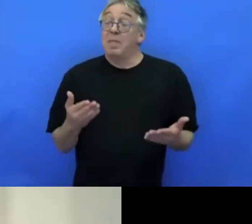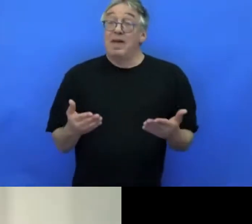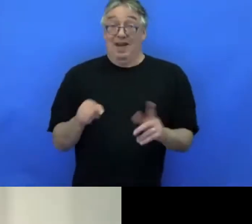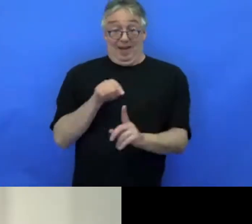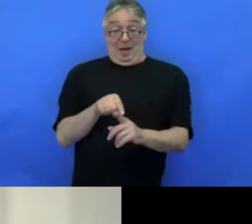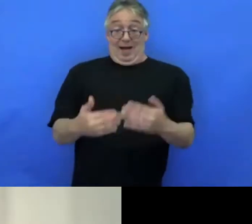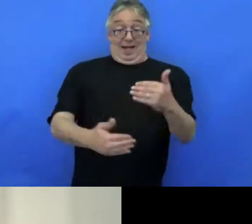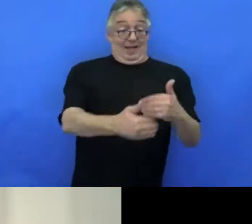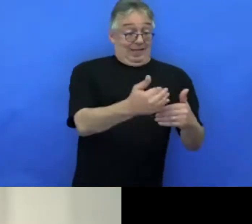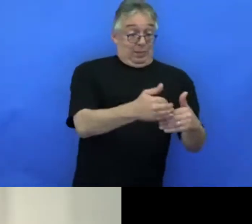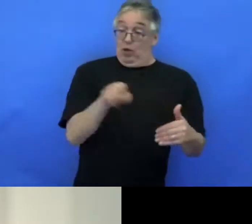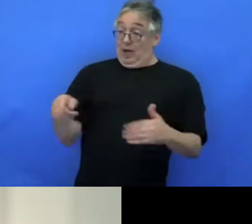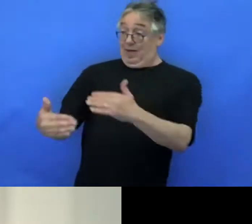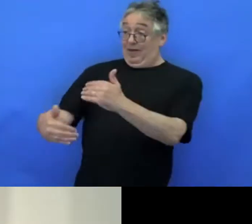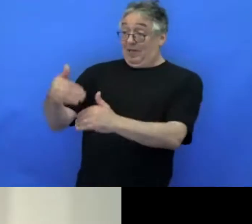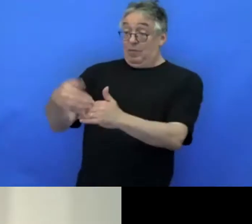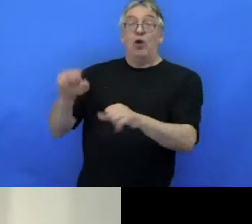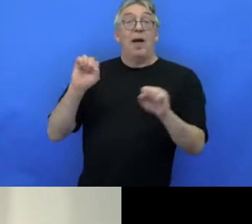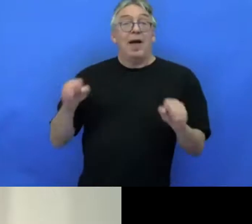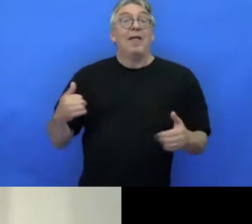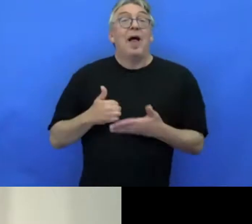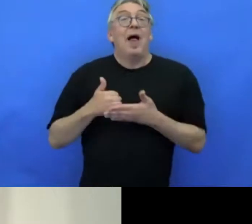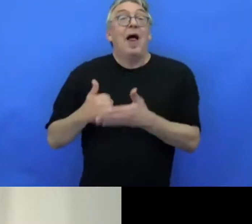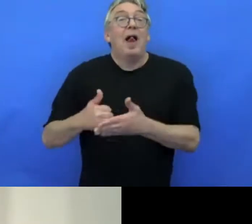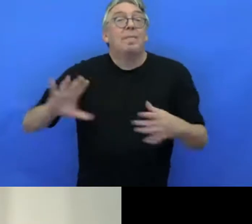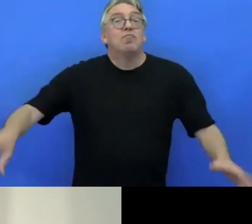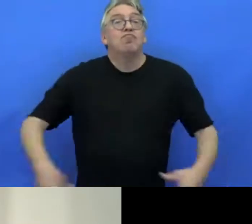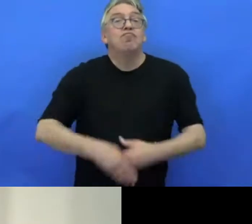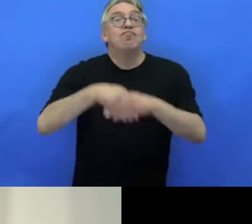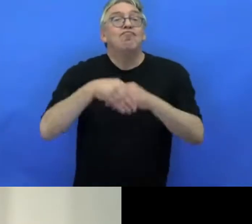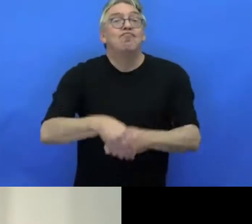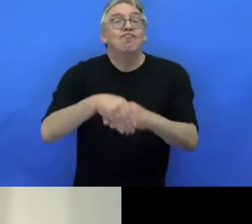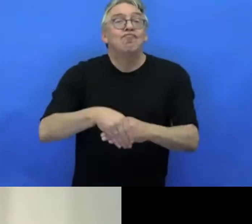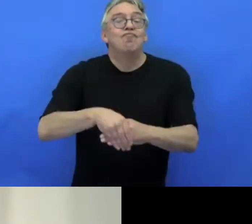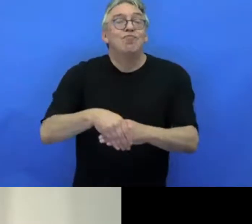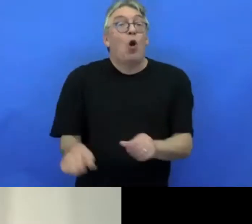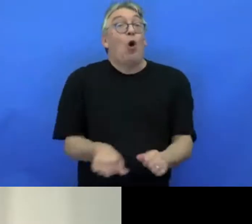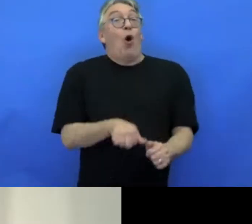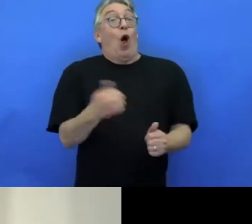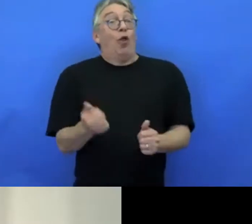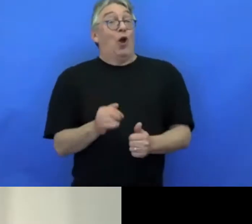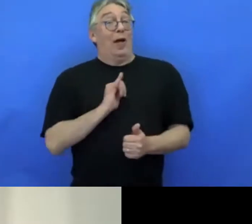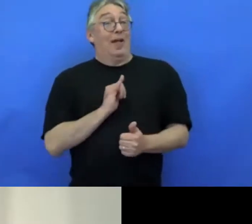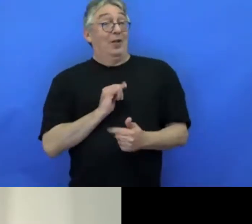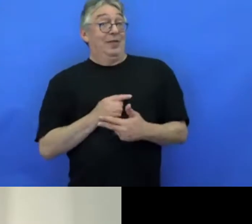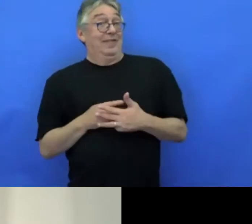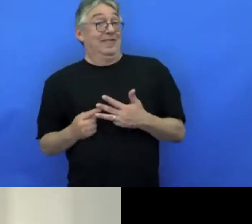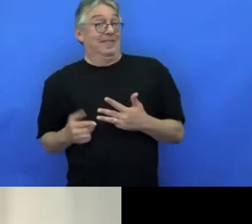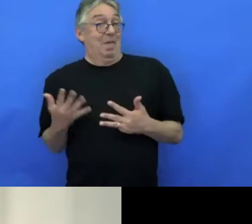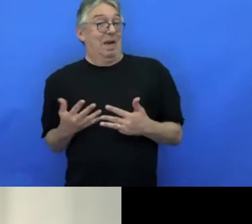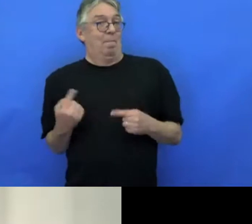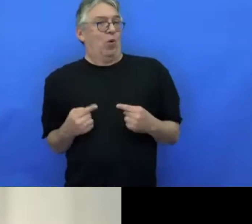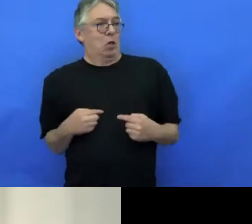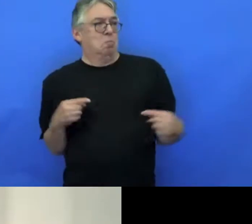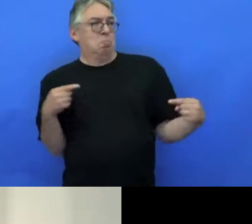people together in ways that other identities don't. So hopefully that's something that will be pursued